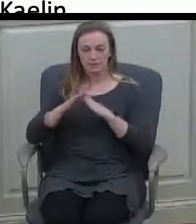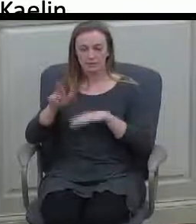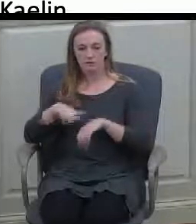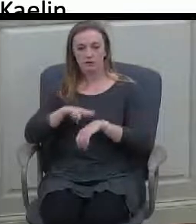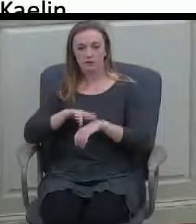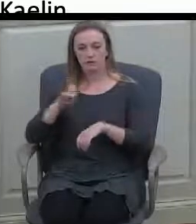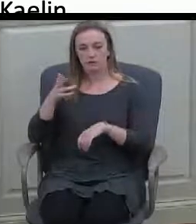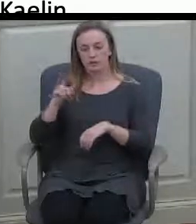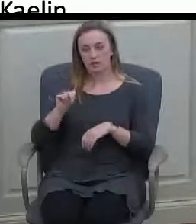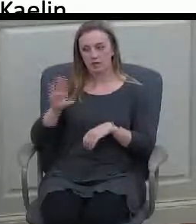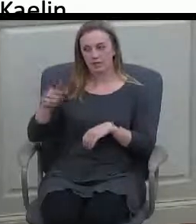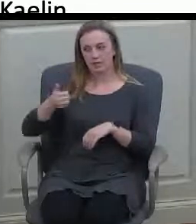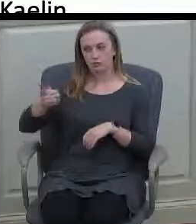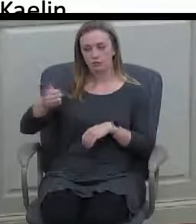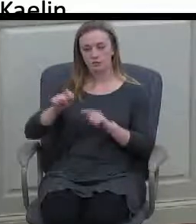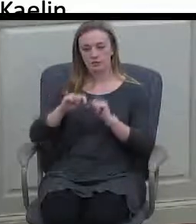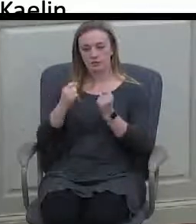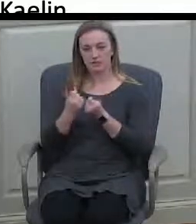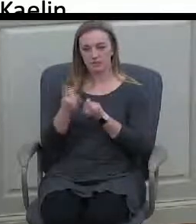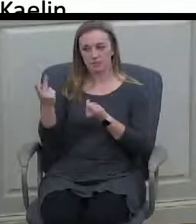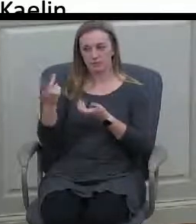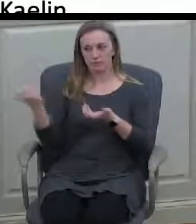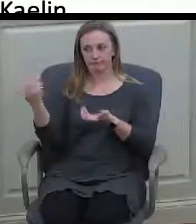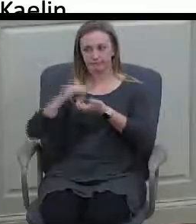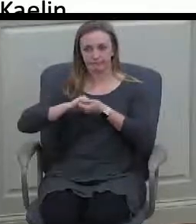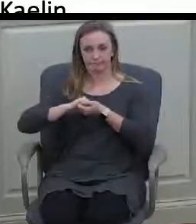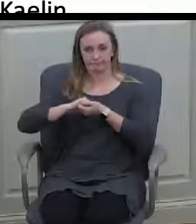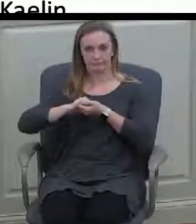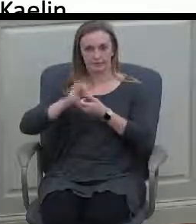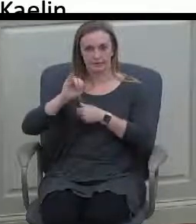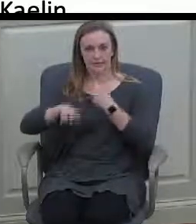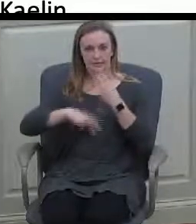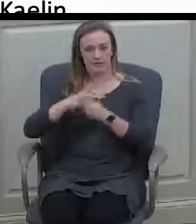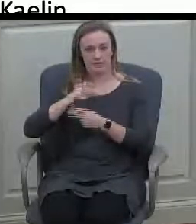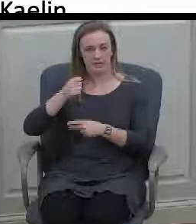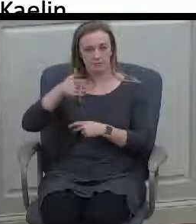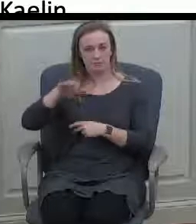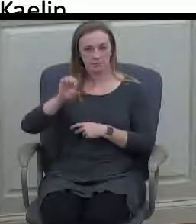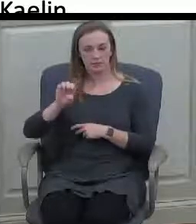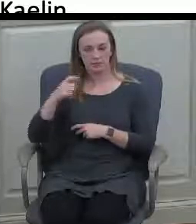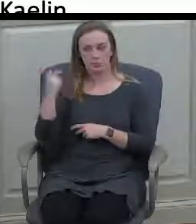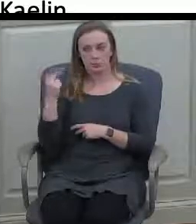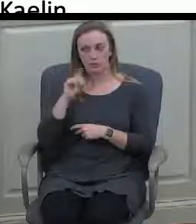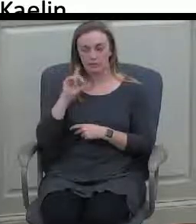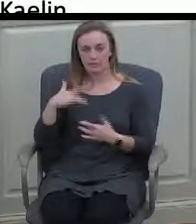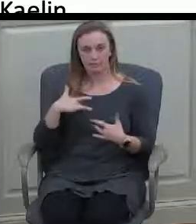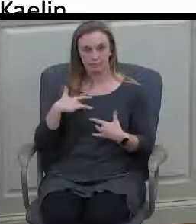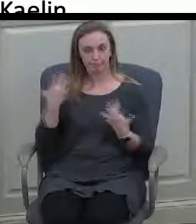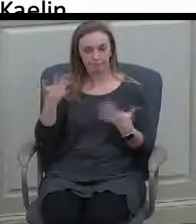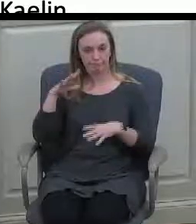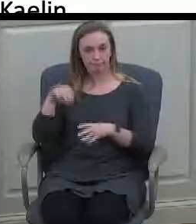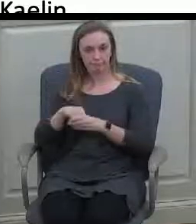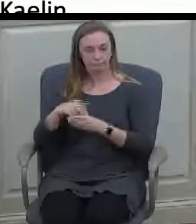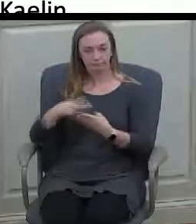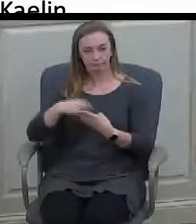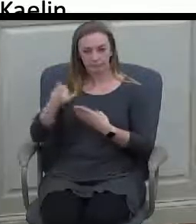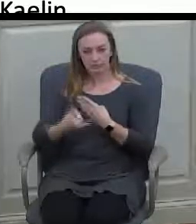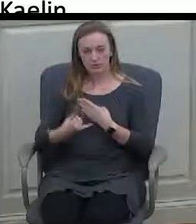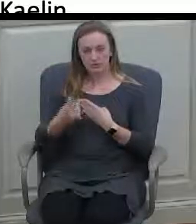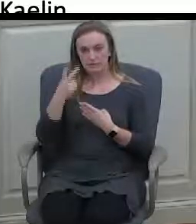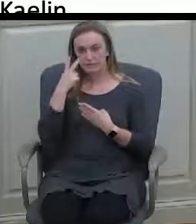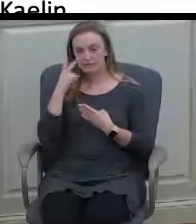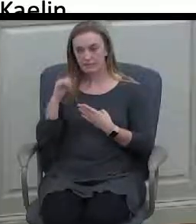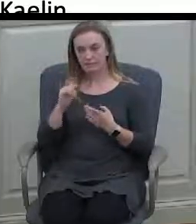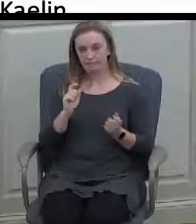and his transportation team, we work hand in hand on those types of spaces. So we're really excited to be a part of this project and see